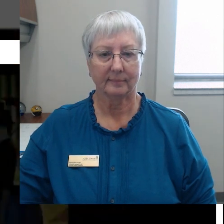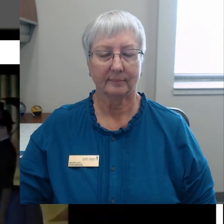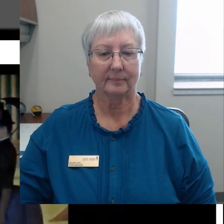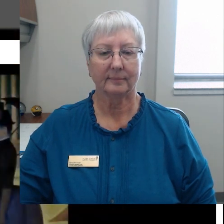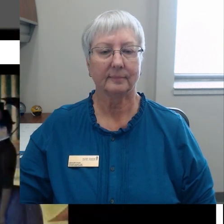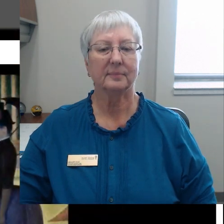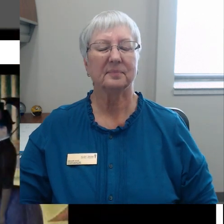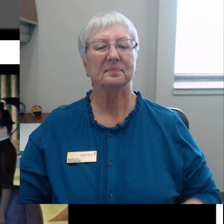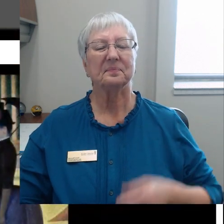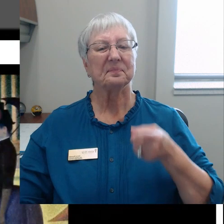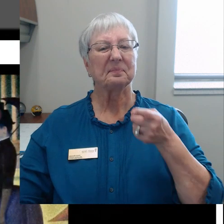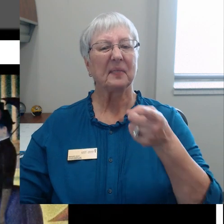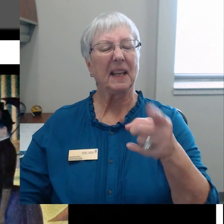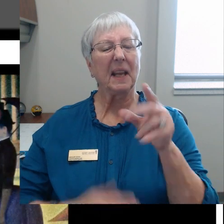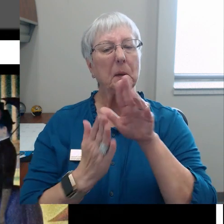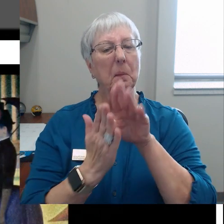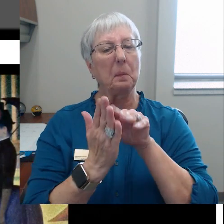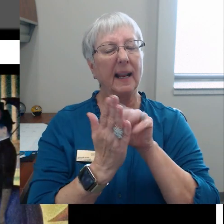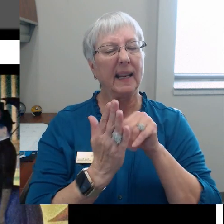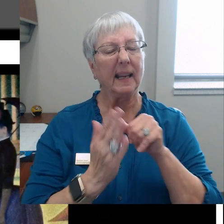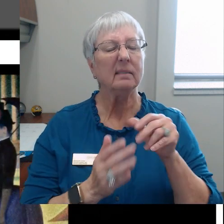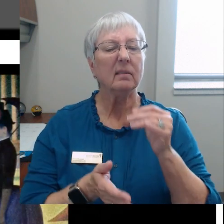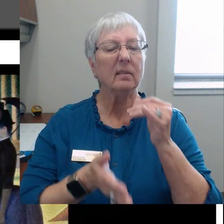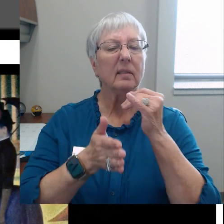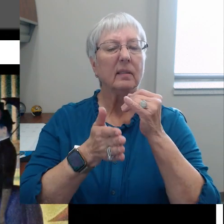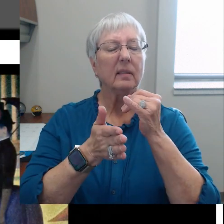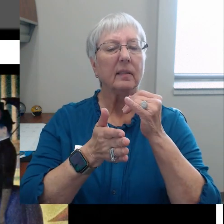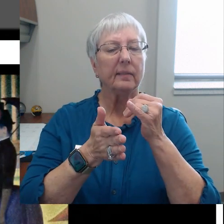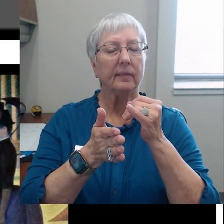George Seurat played with color in this way, tricking our